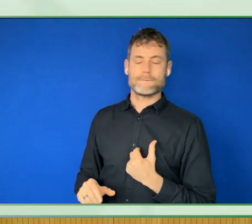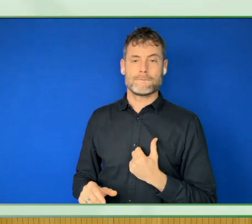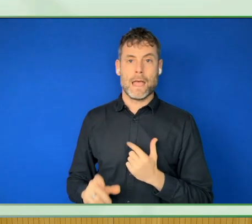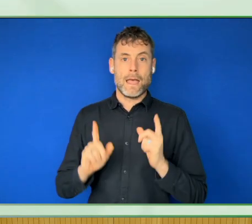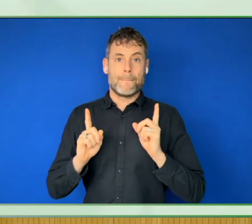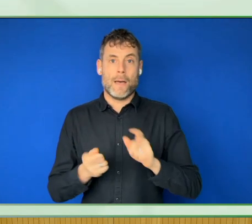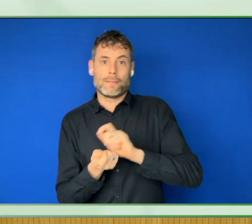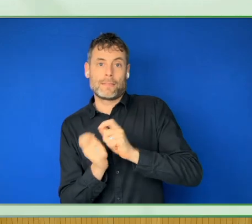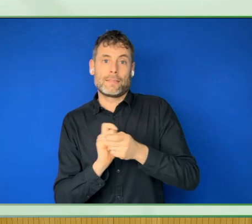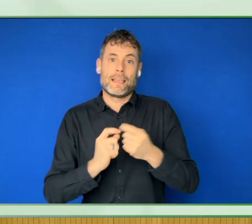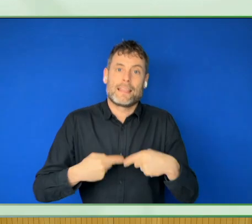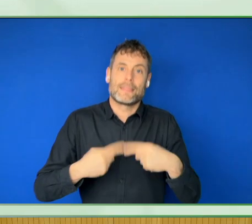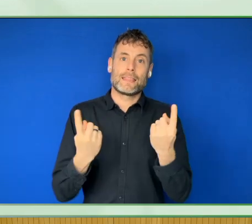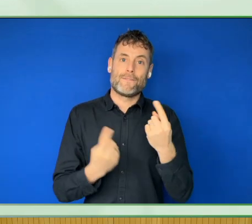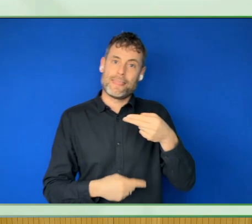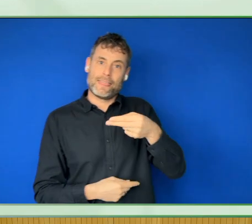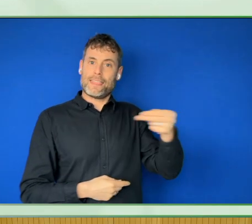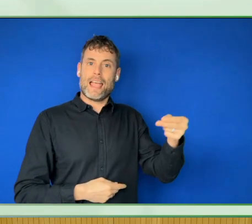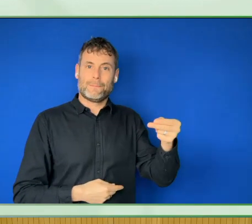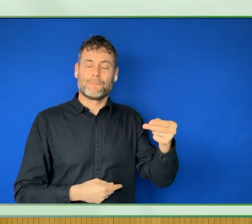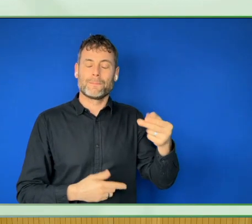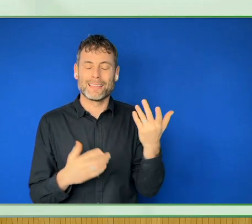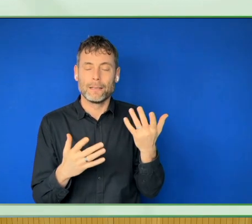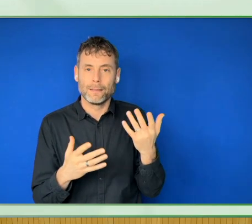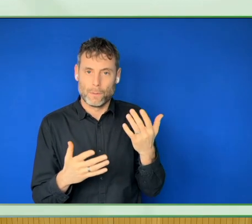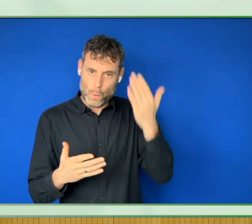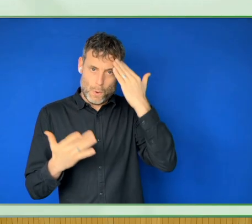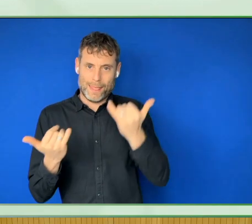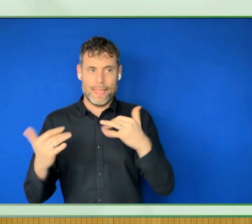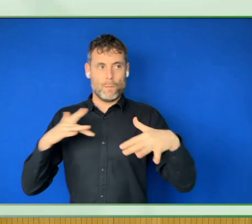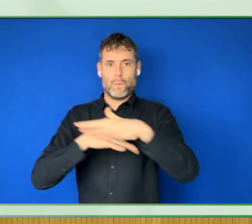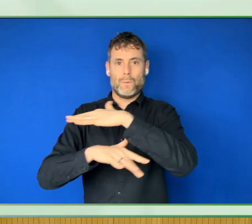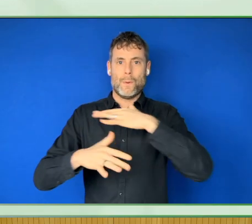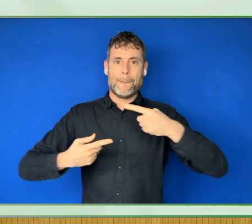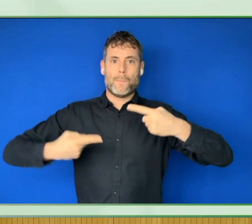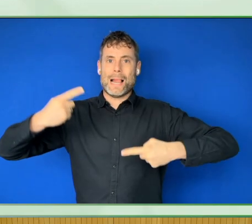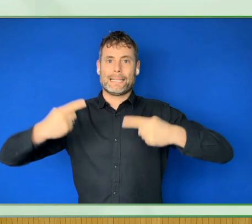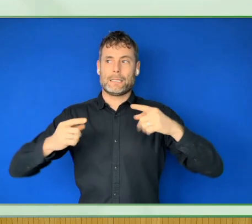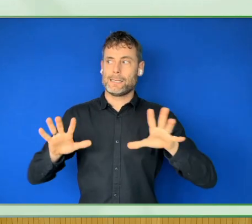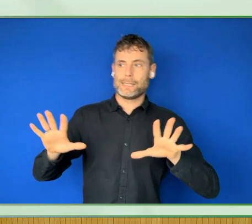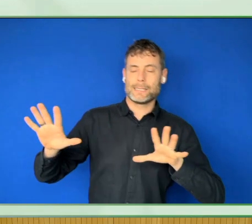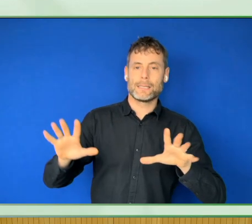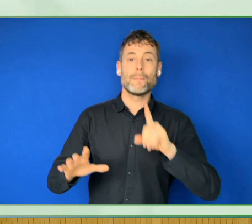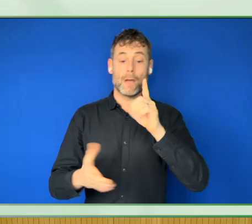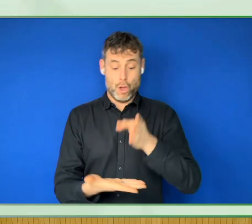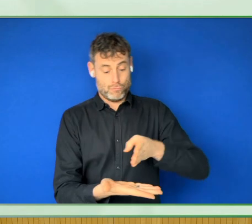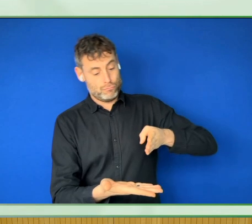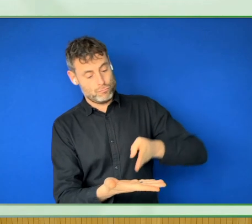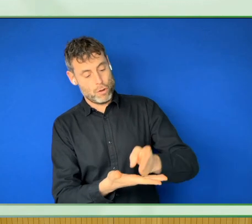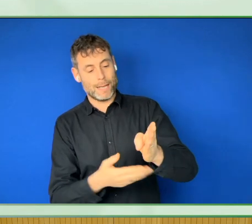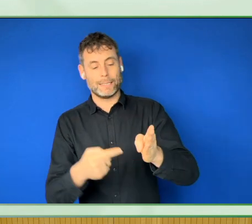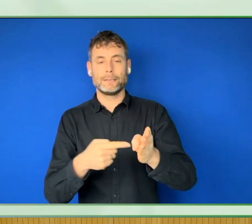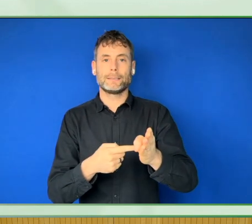on that. But the truth of the matter is that when you talk about rights, or